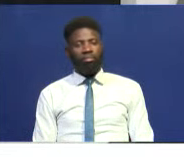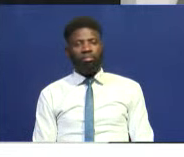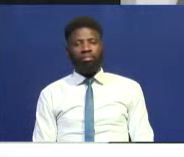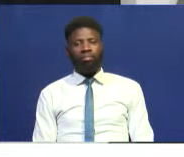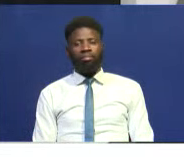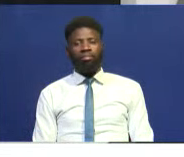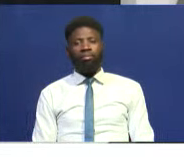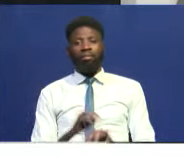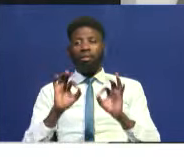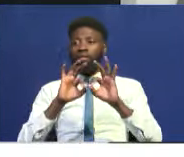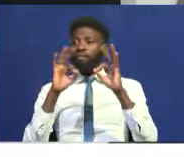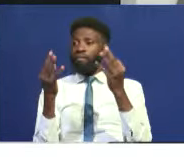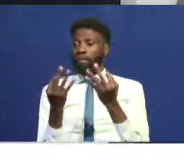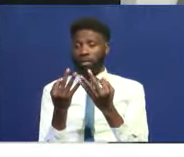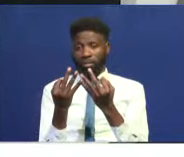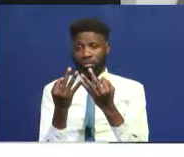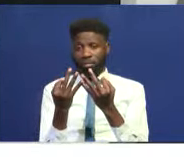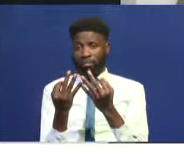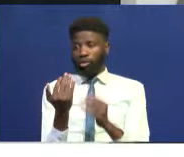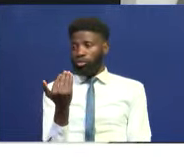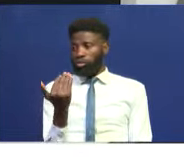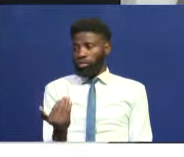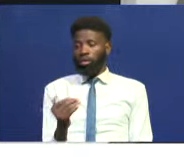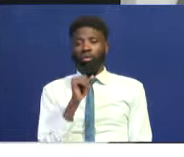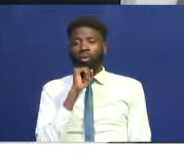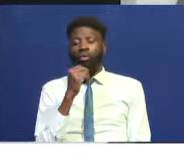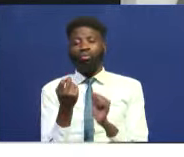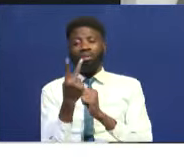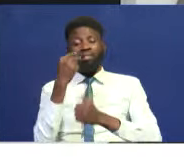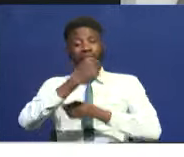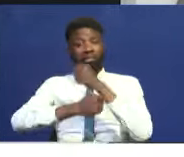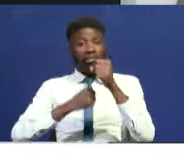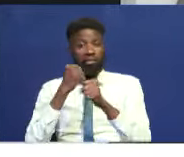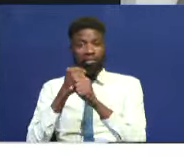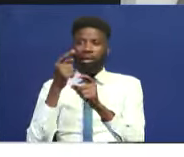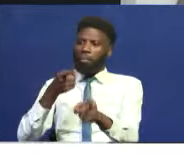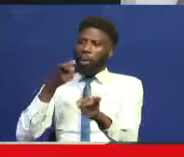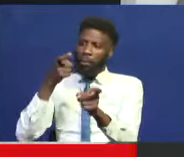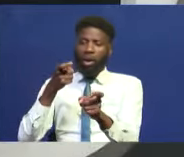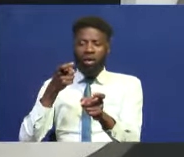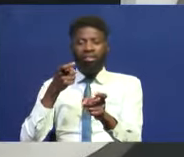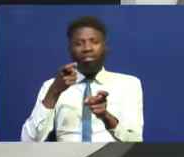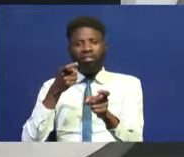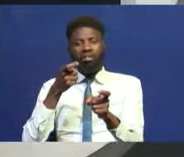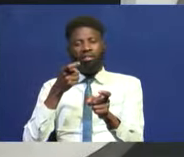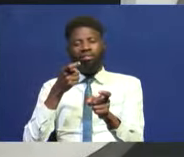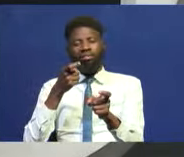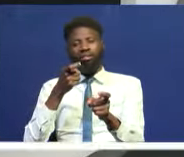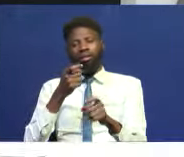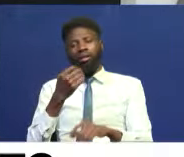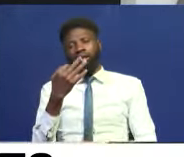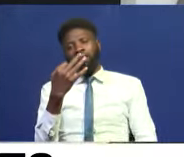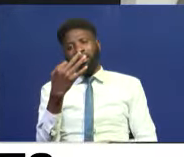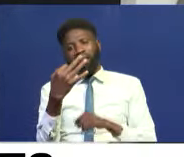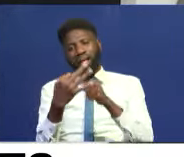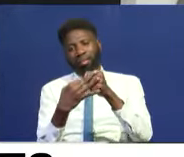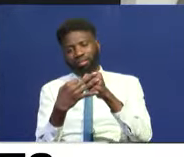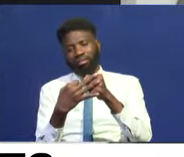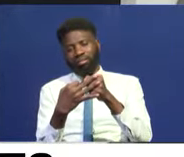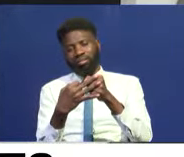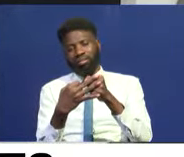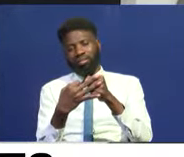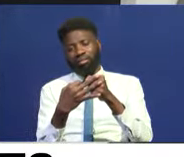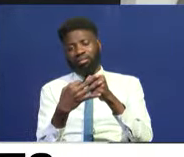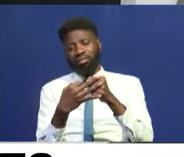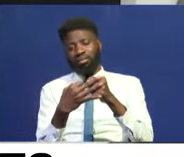Now, a family of a 12-year-old who was shot 8 times during the anti-tax protest in Ongata Rongai,